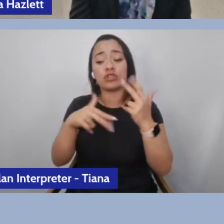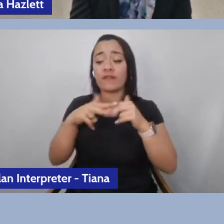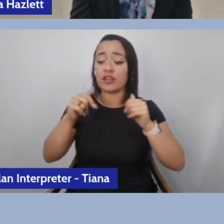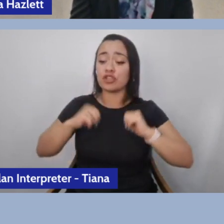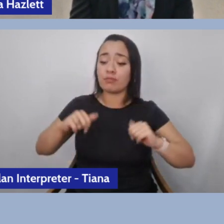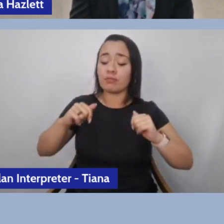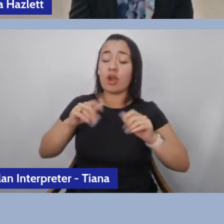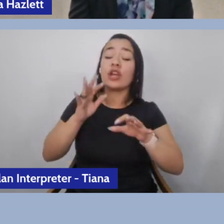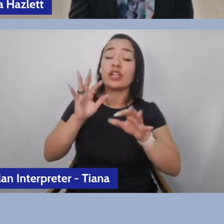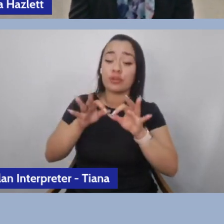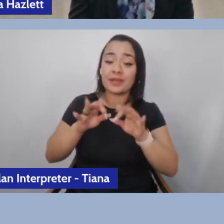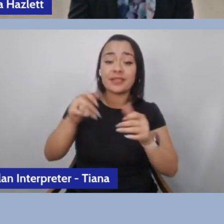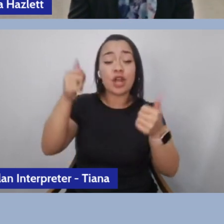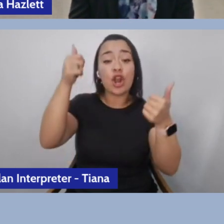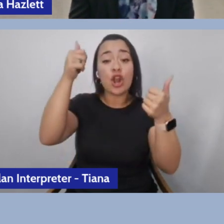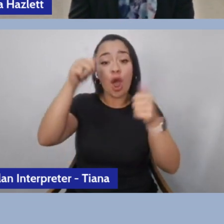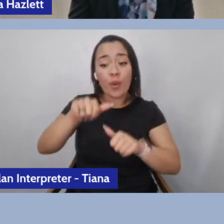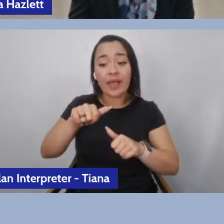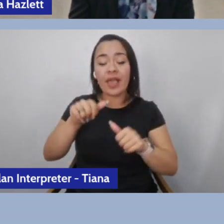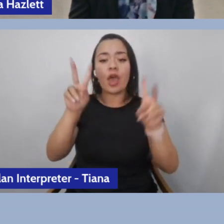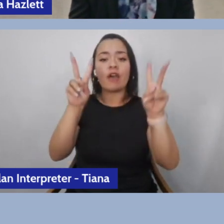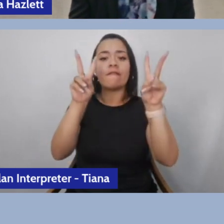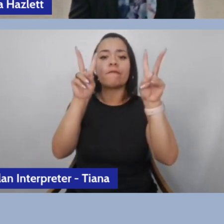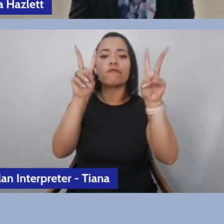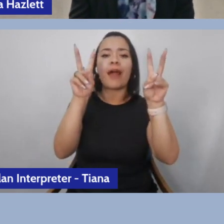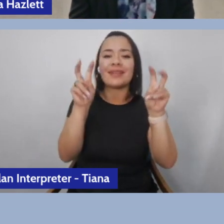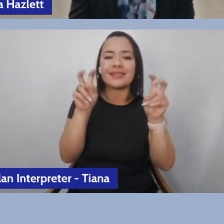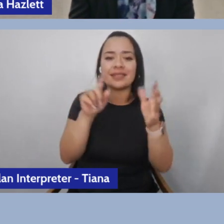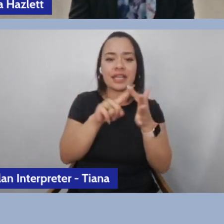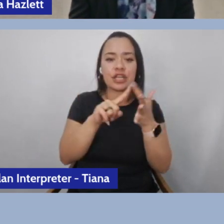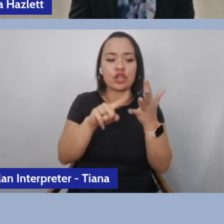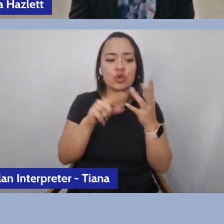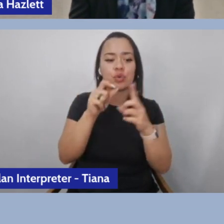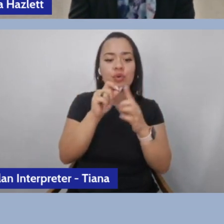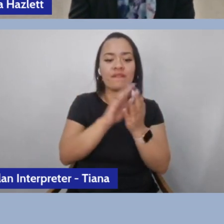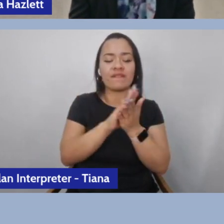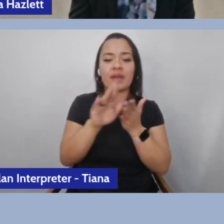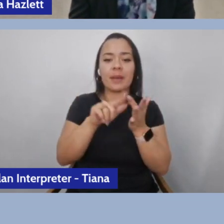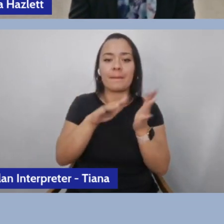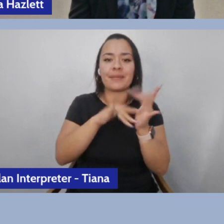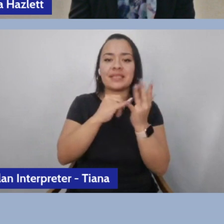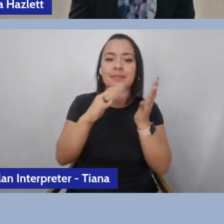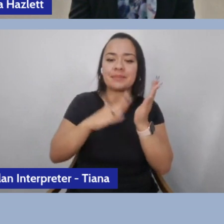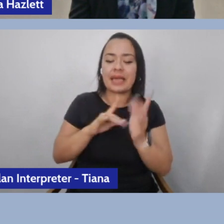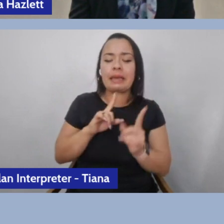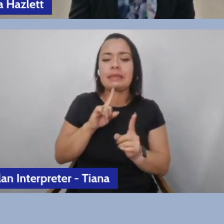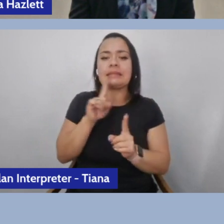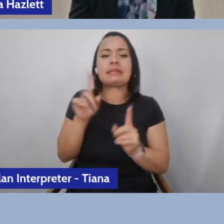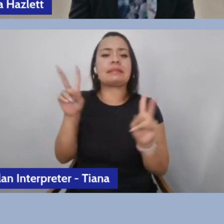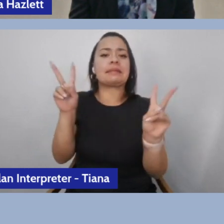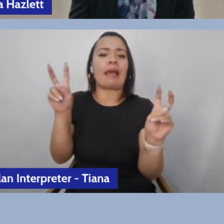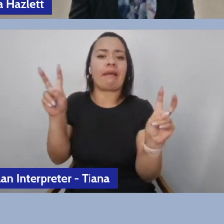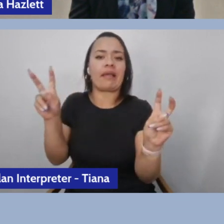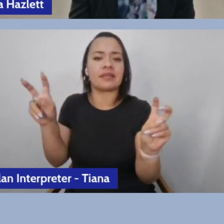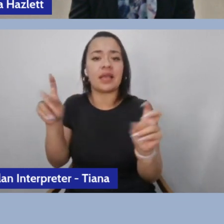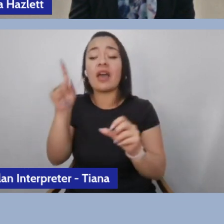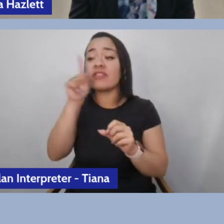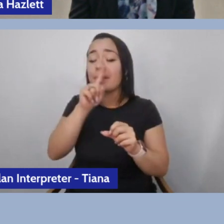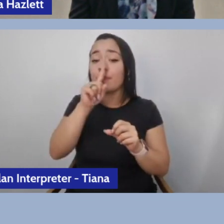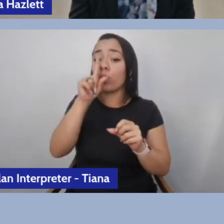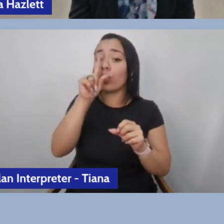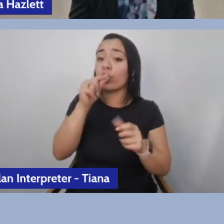say, phrases, euphemisms, sayings, etc., that people might use to refer to